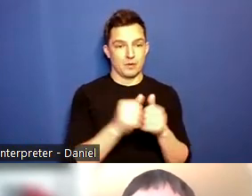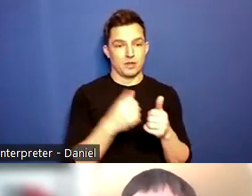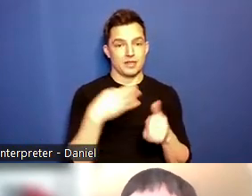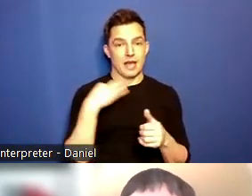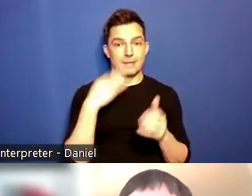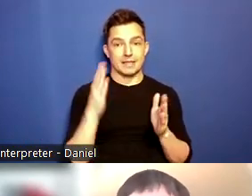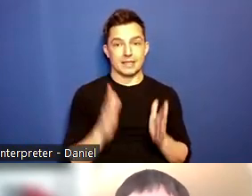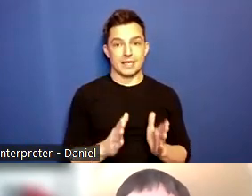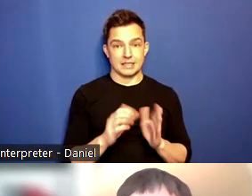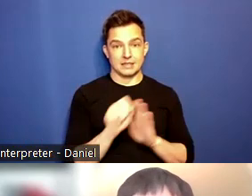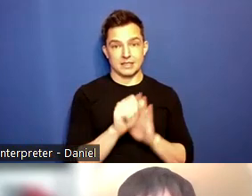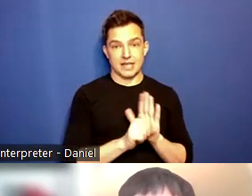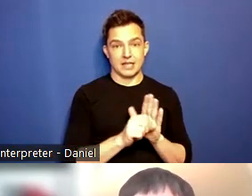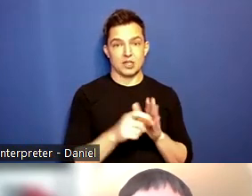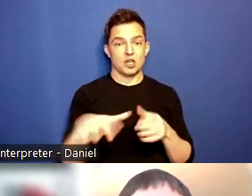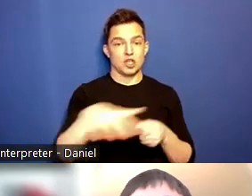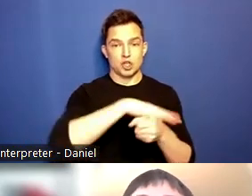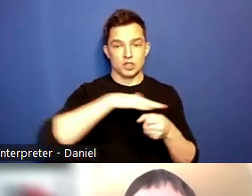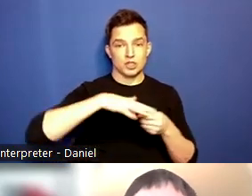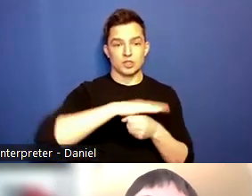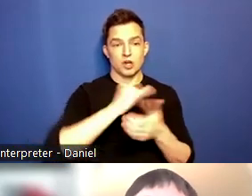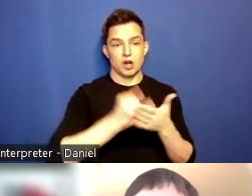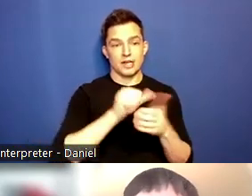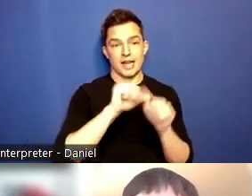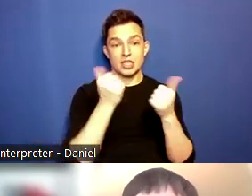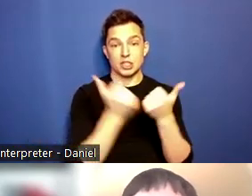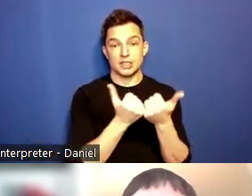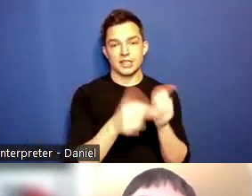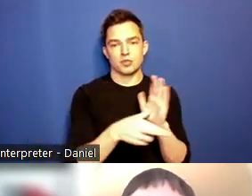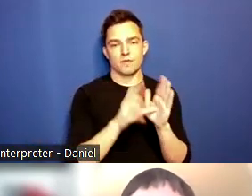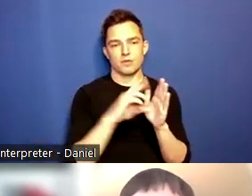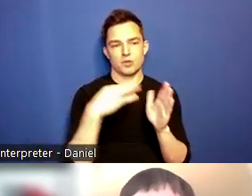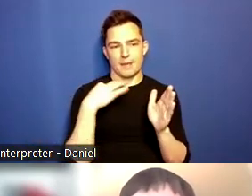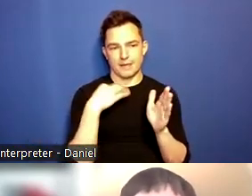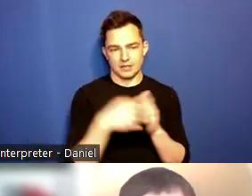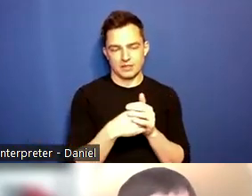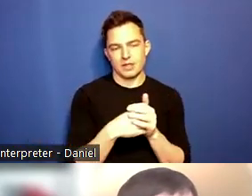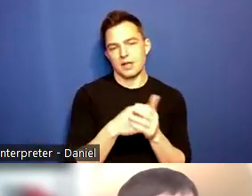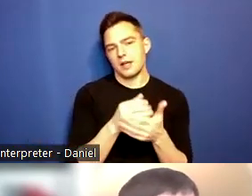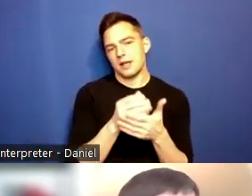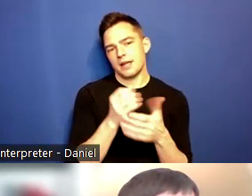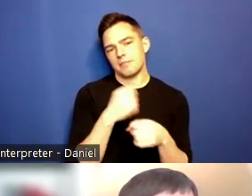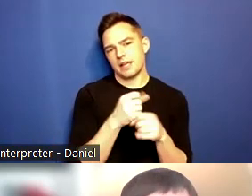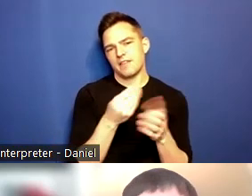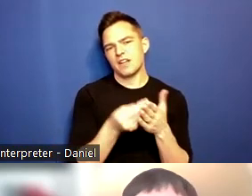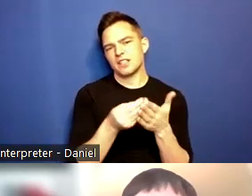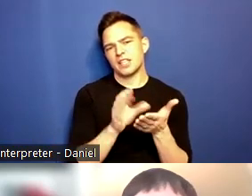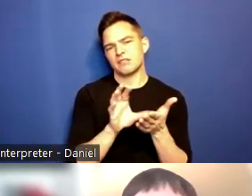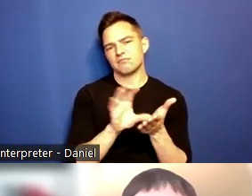applicant's state or jurisdictional arts agency to review applications and make funding recommendations.